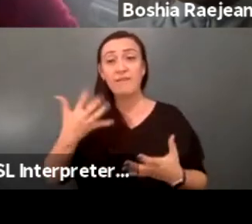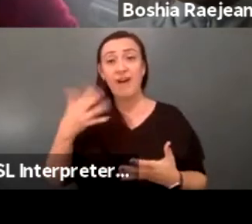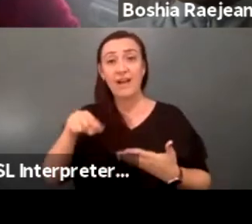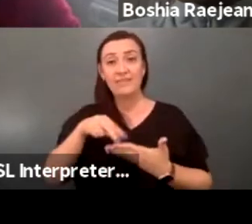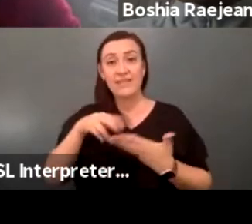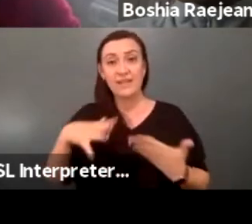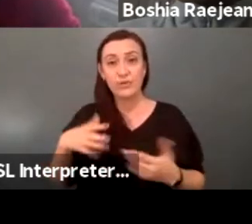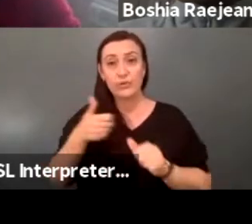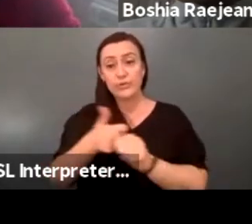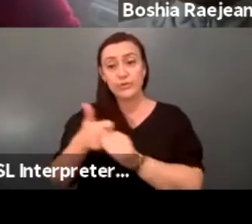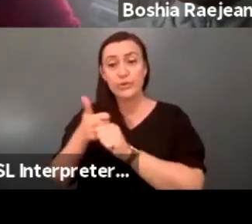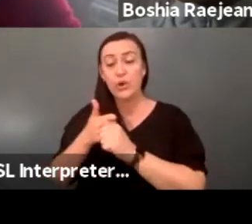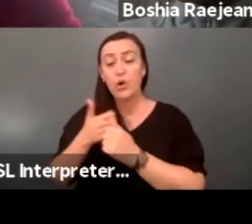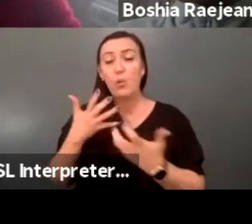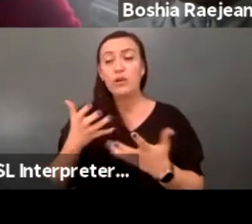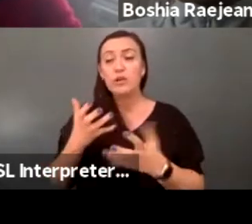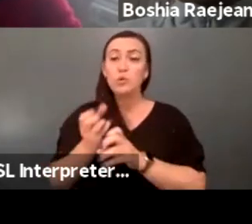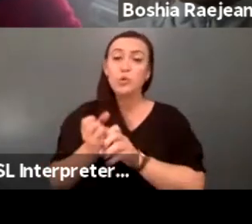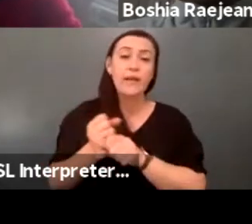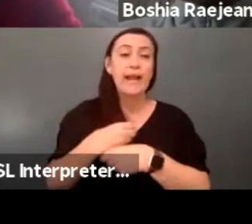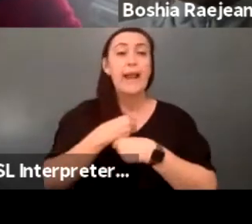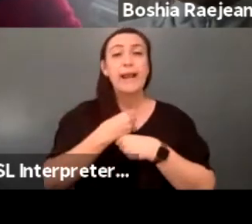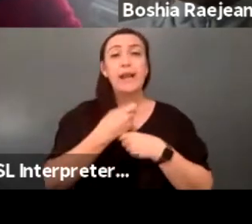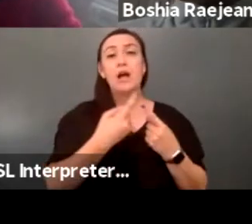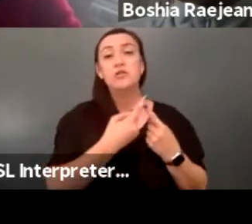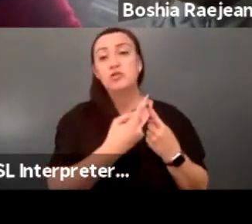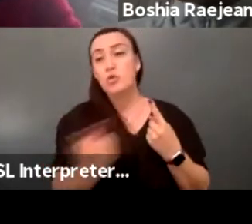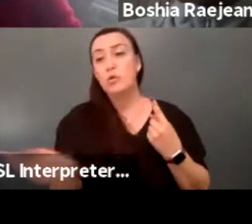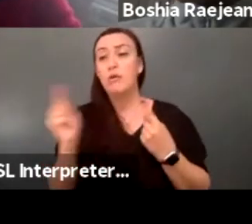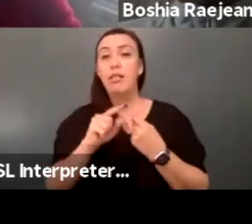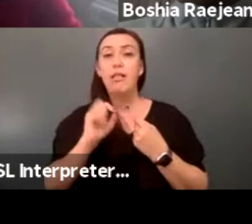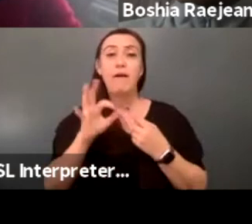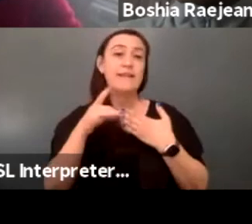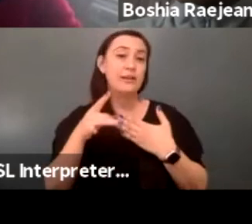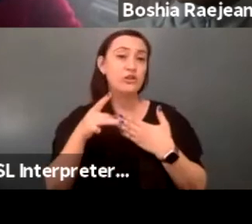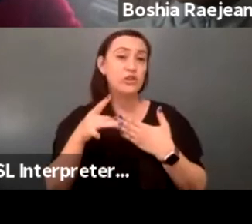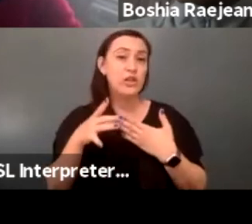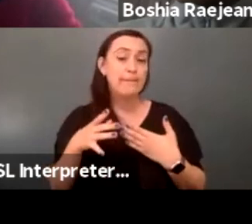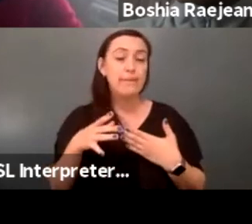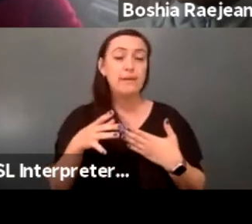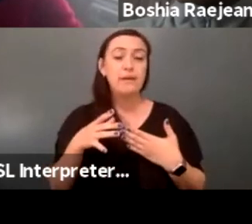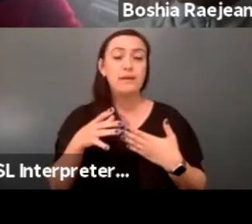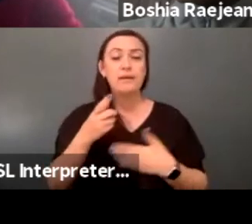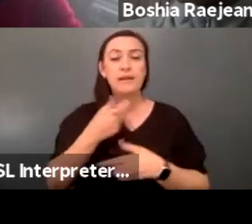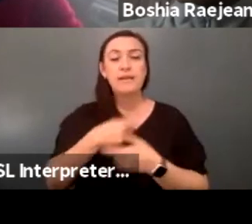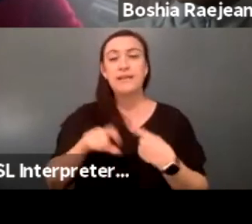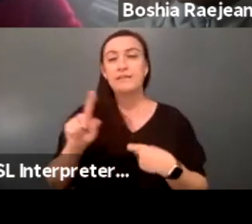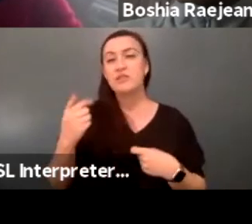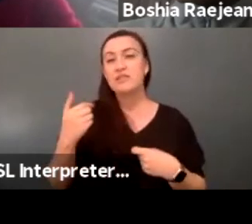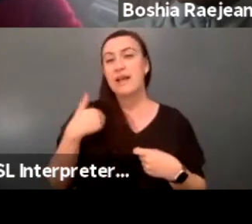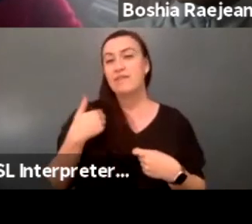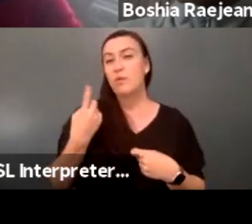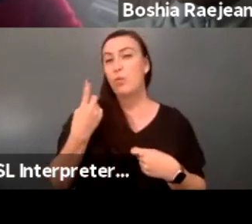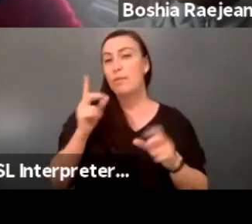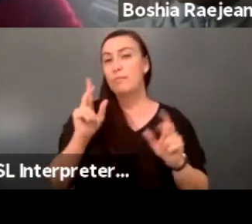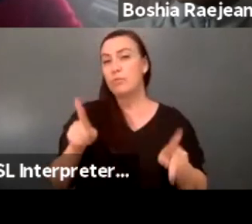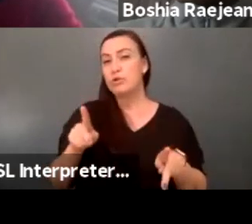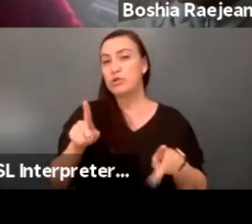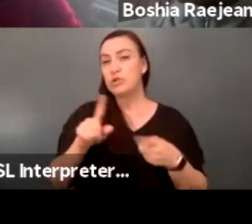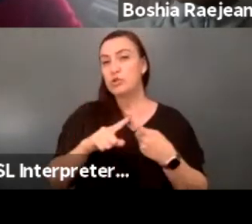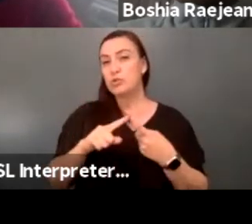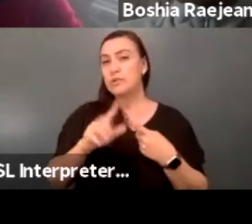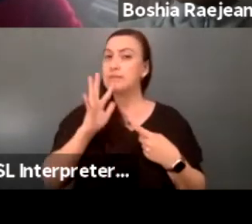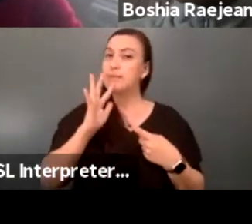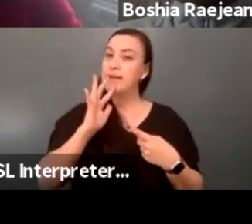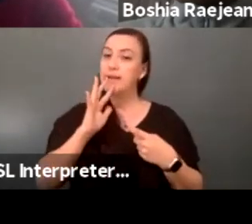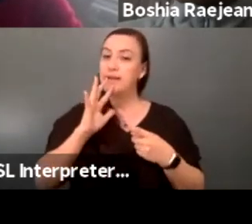to create a circle of leadership, as opposed to just having one person that would speak for